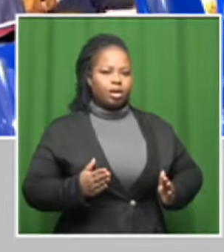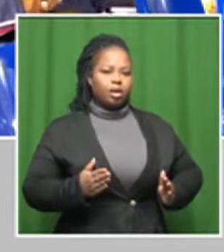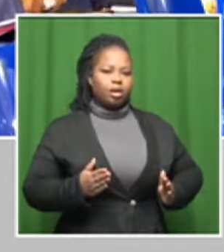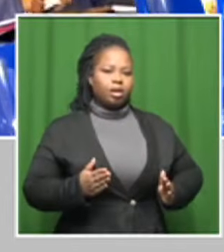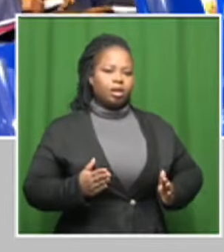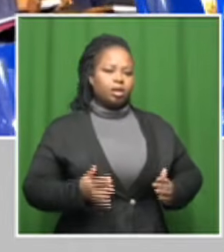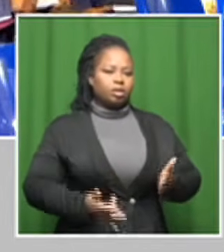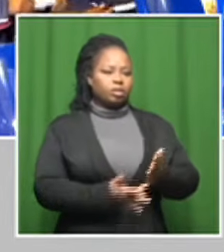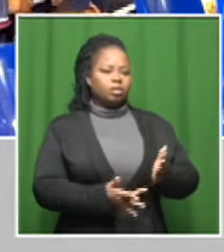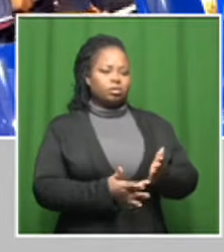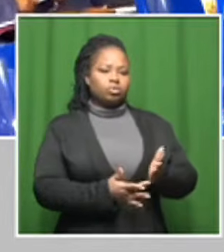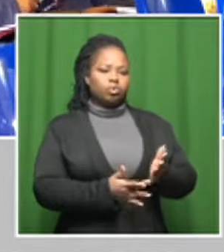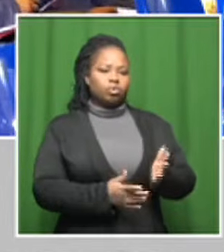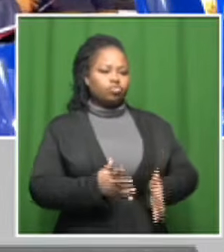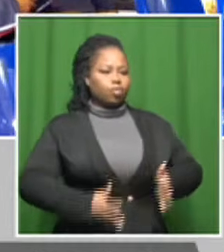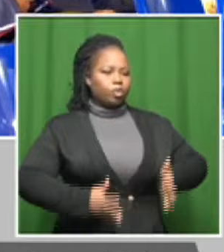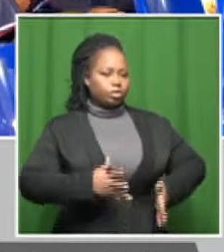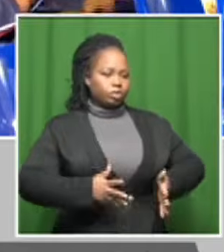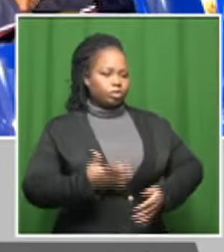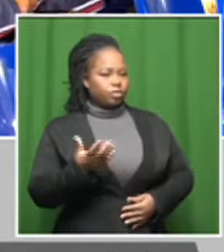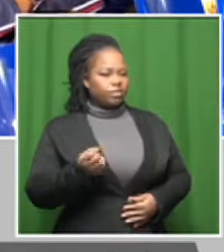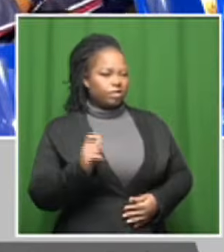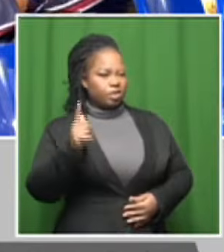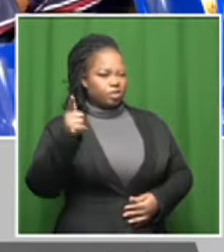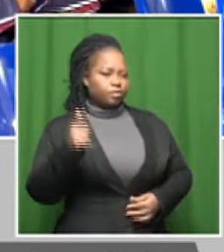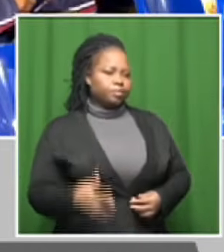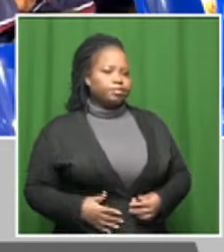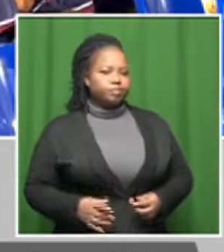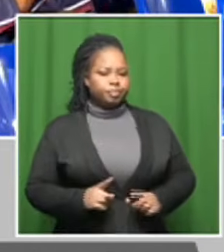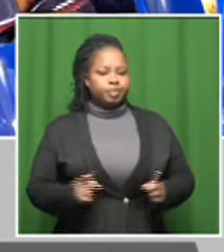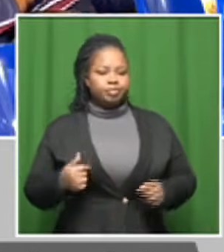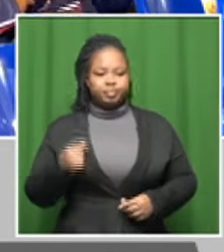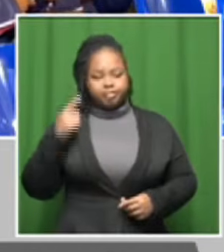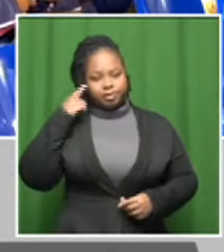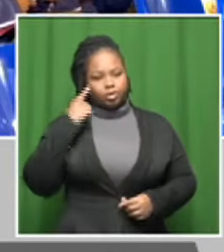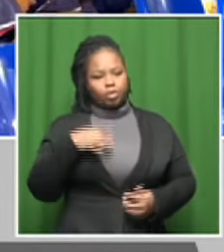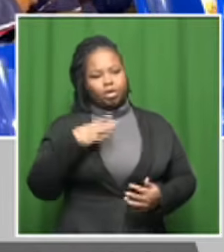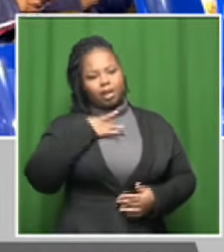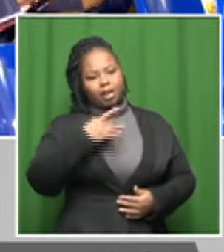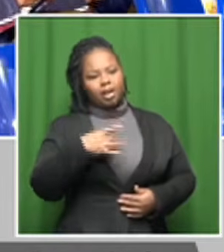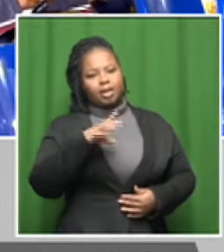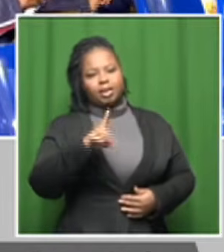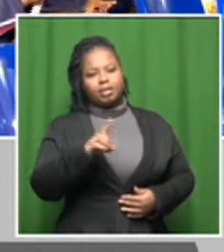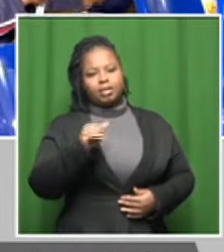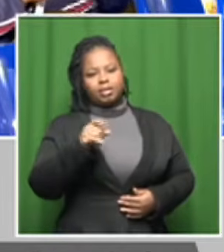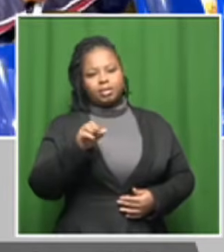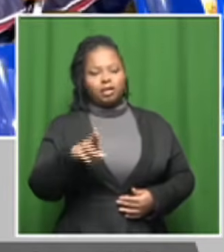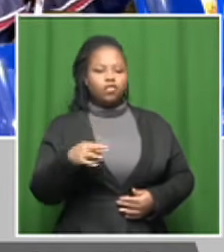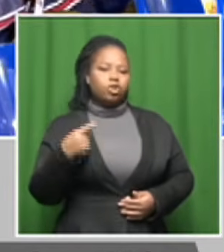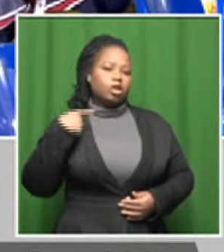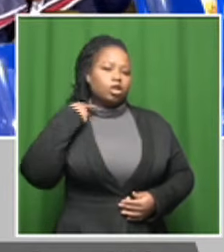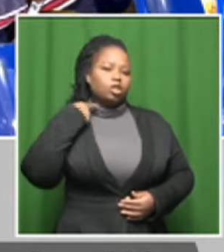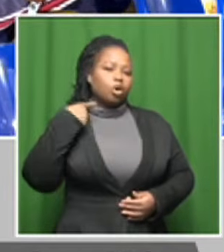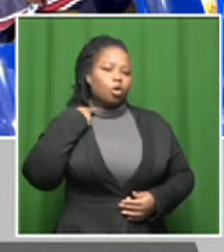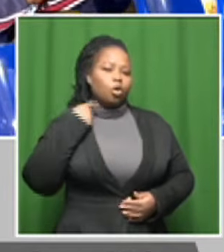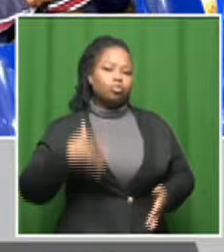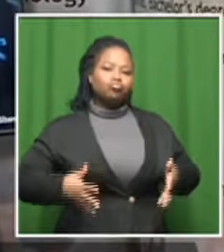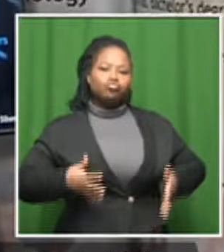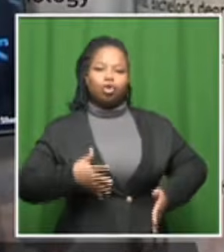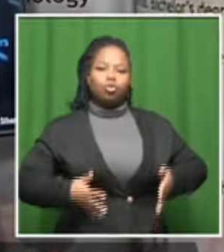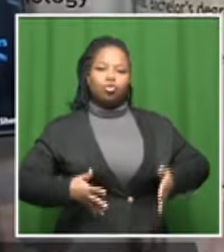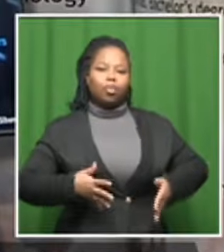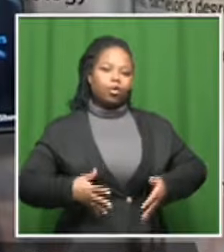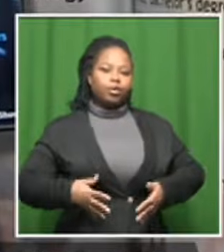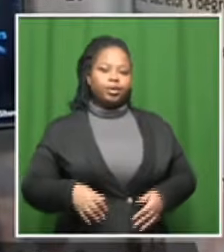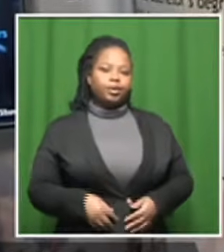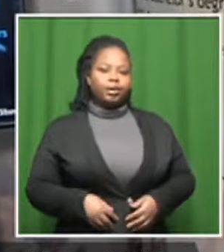later. But I think we're quite fond of Dexter, so it's a quadruped robot, and it can do many other things as well.